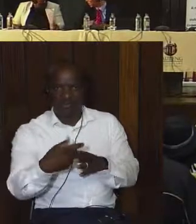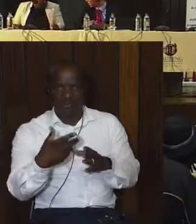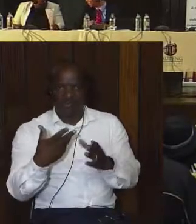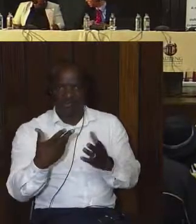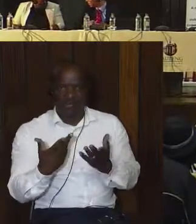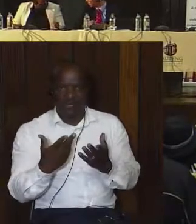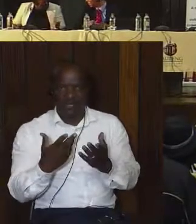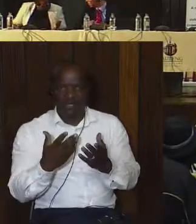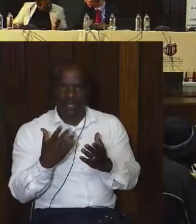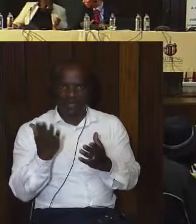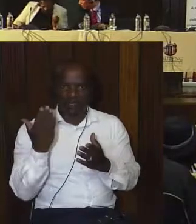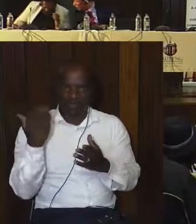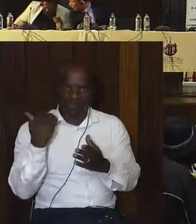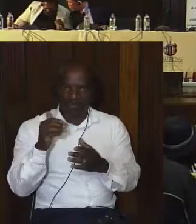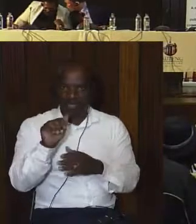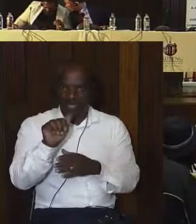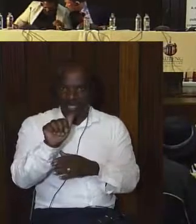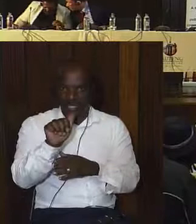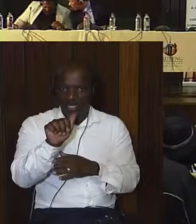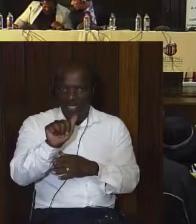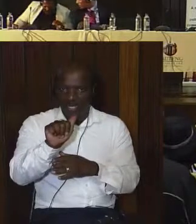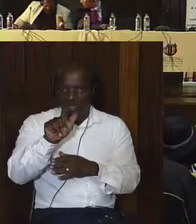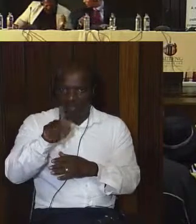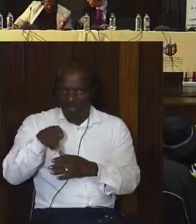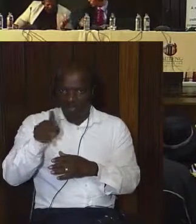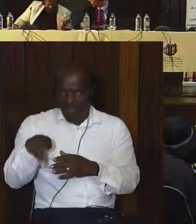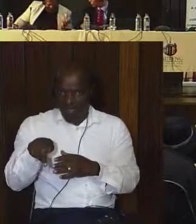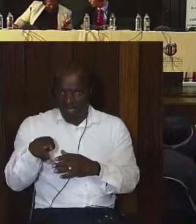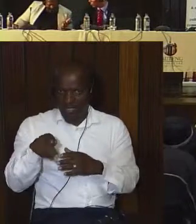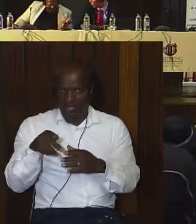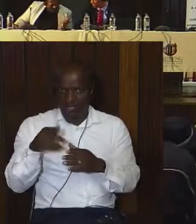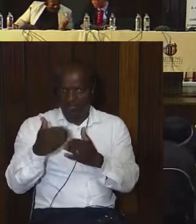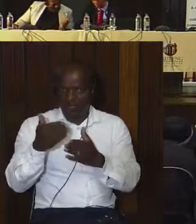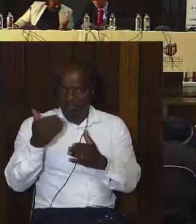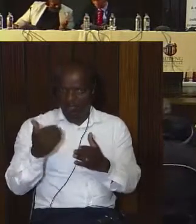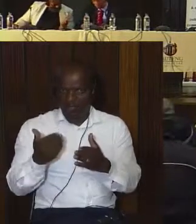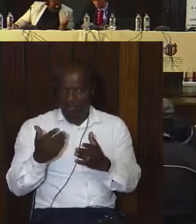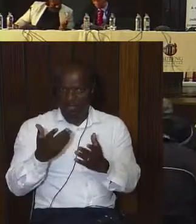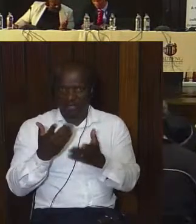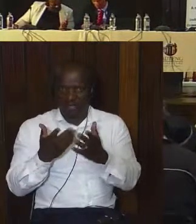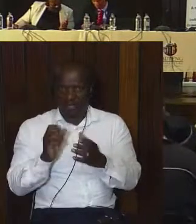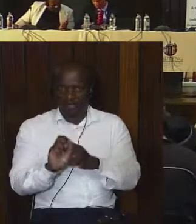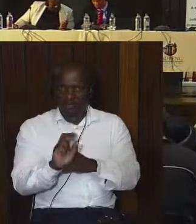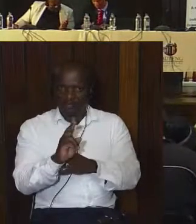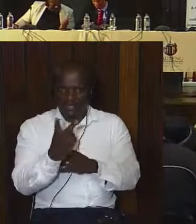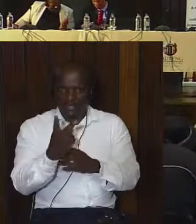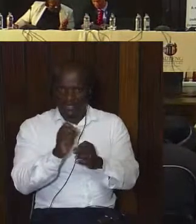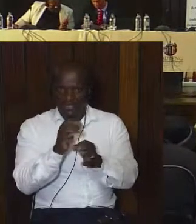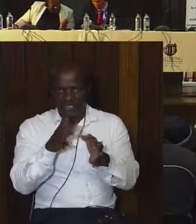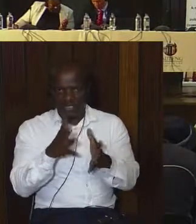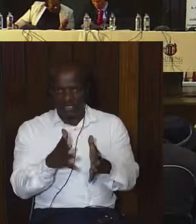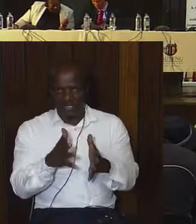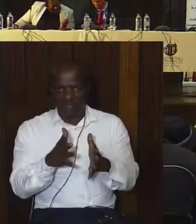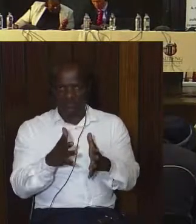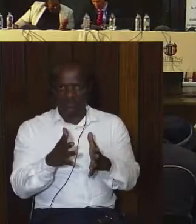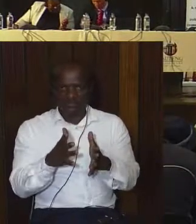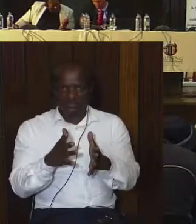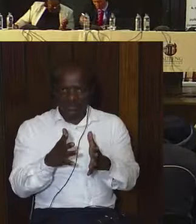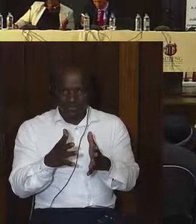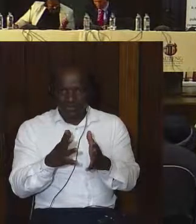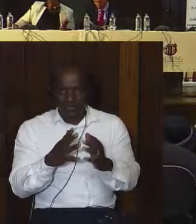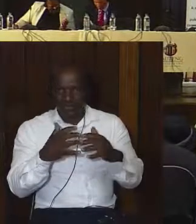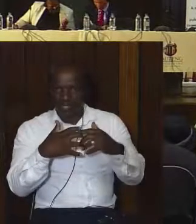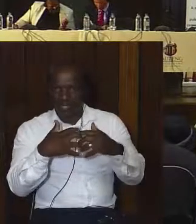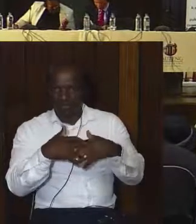part of the original APPs. That was my question. Maybe, Chair, second to that was just to establish as